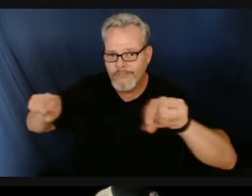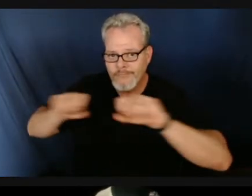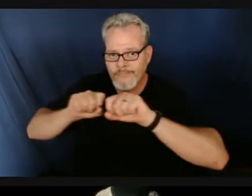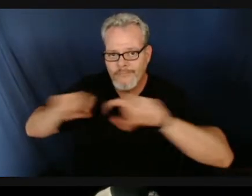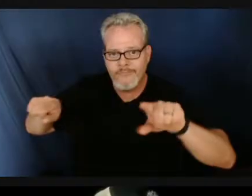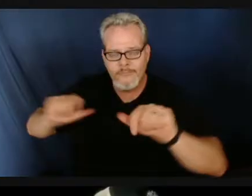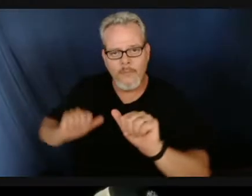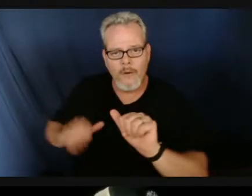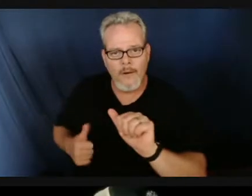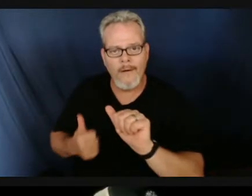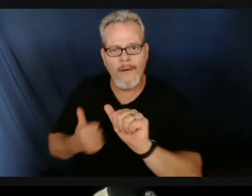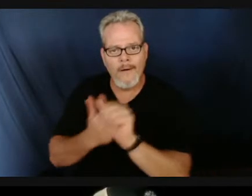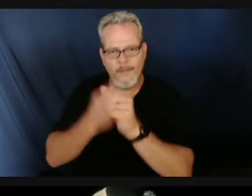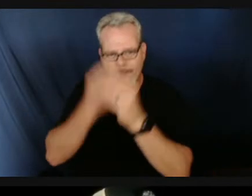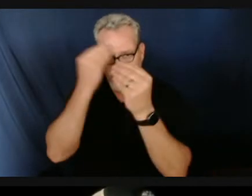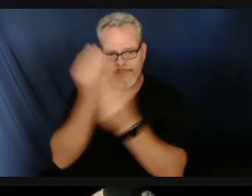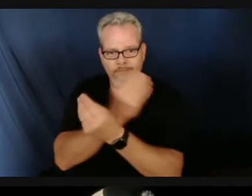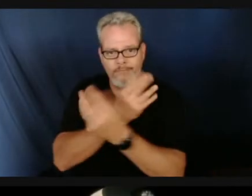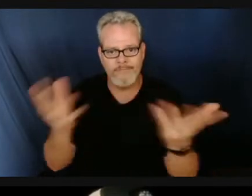showing